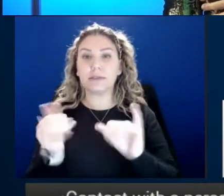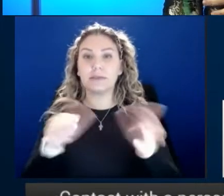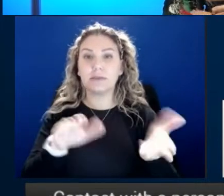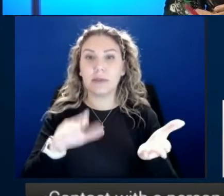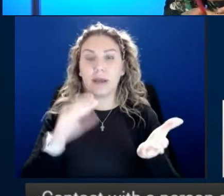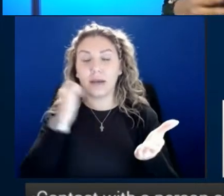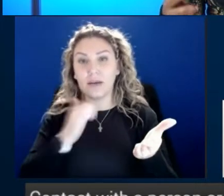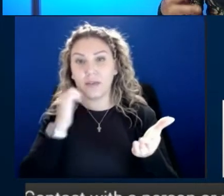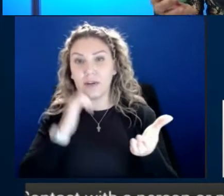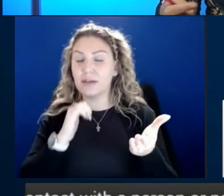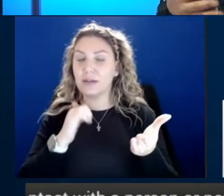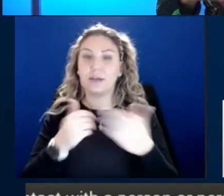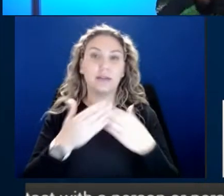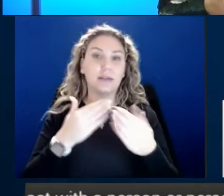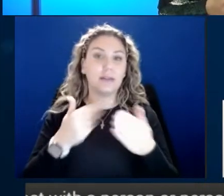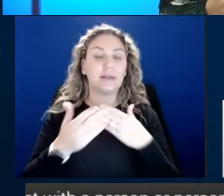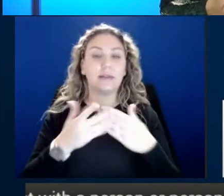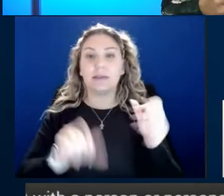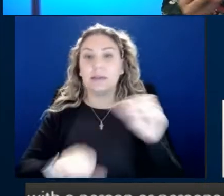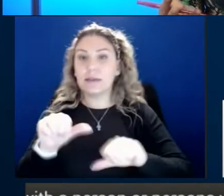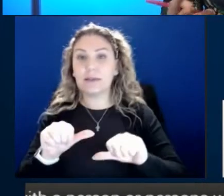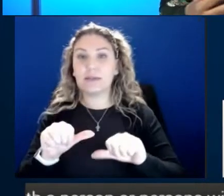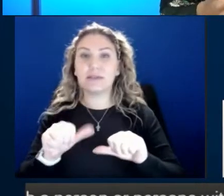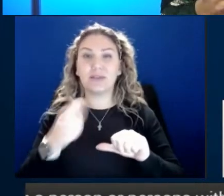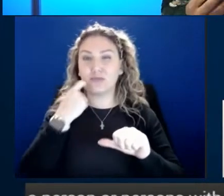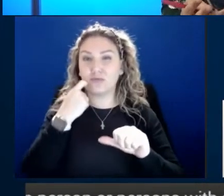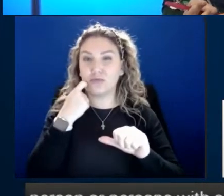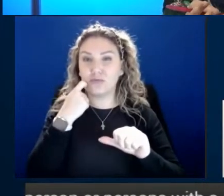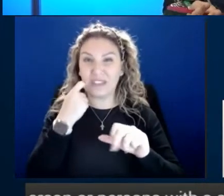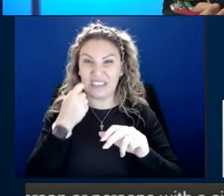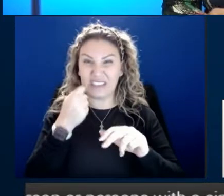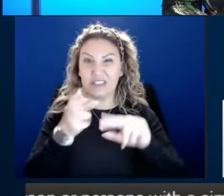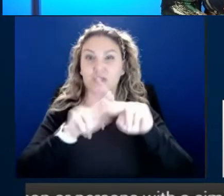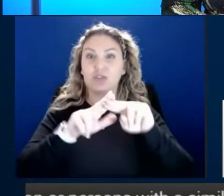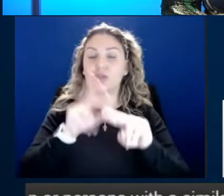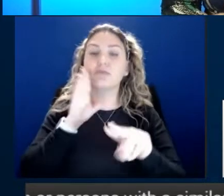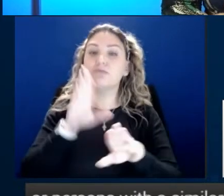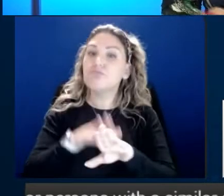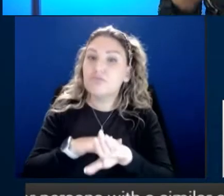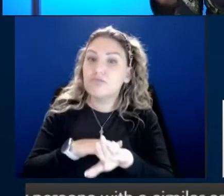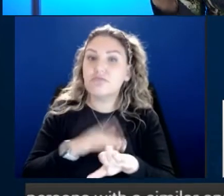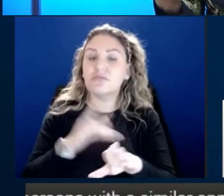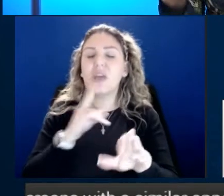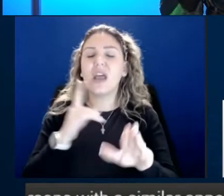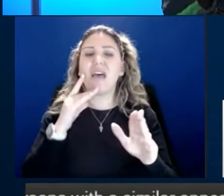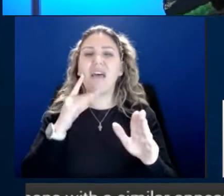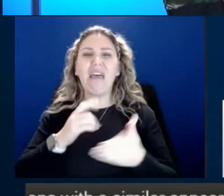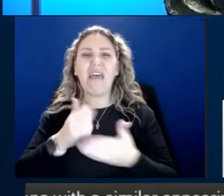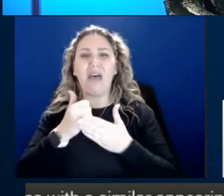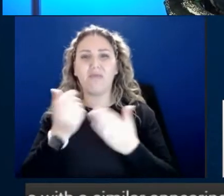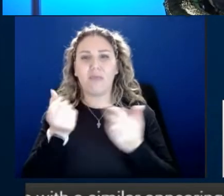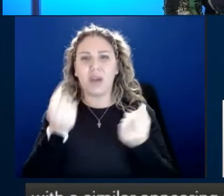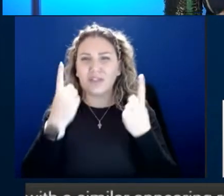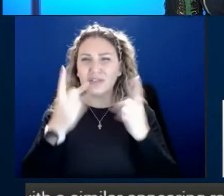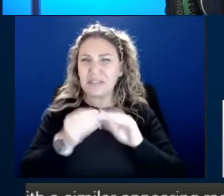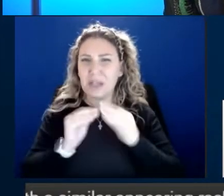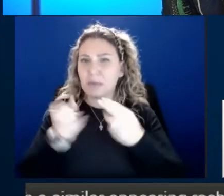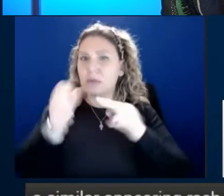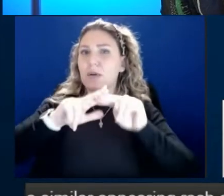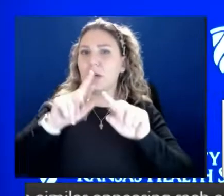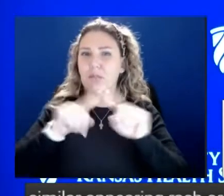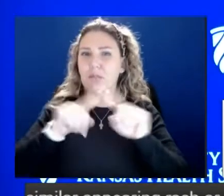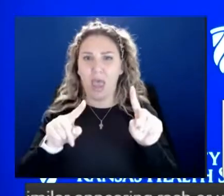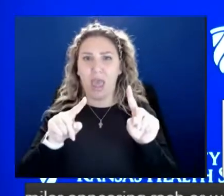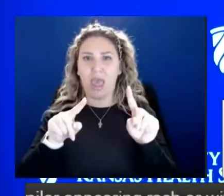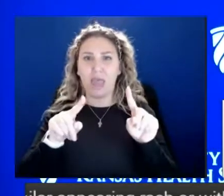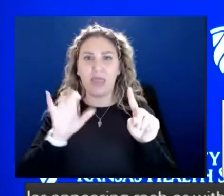that this latest surge may be slowing down. So help us understand exactly what that means. Numbers are up, but the surge is slowing. Yeah,